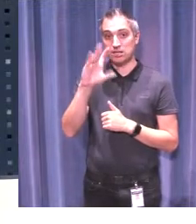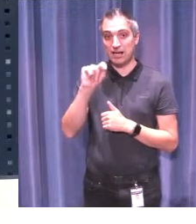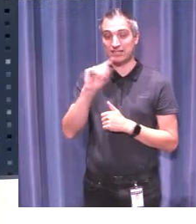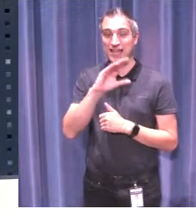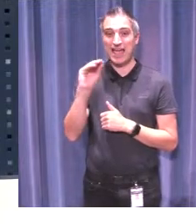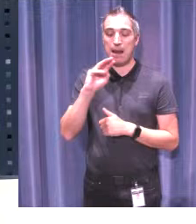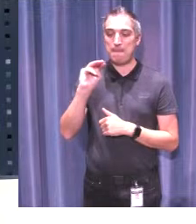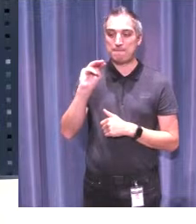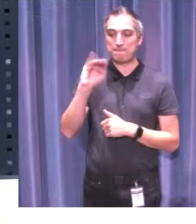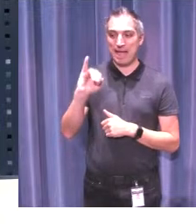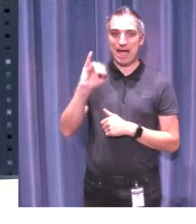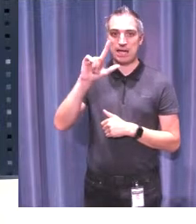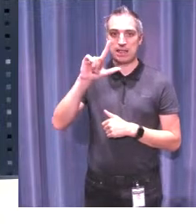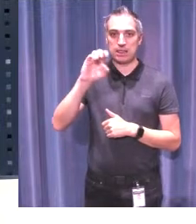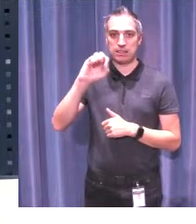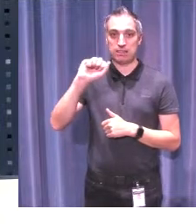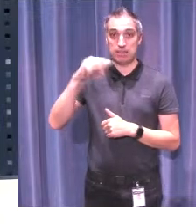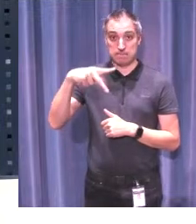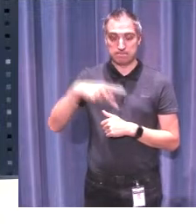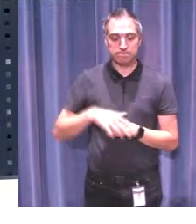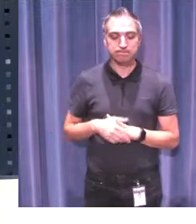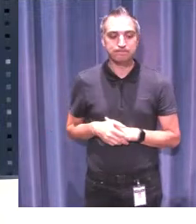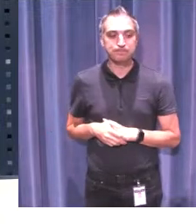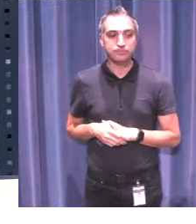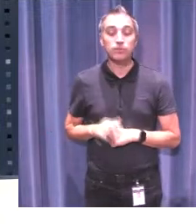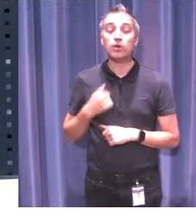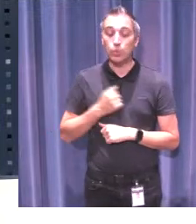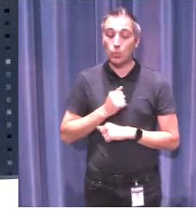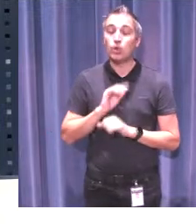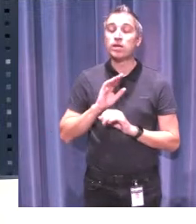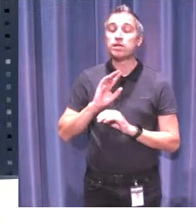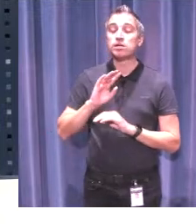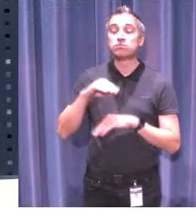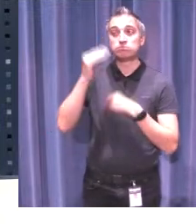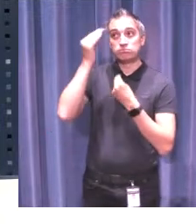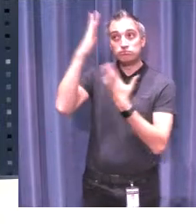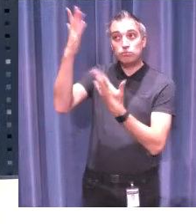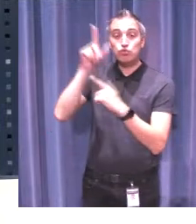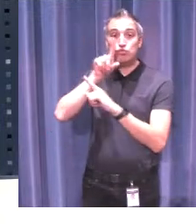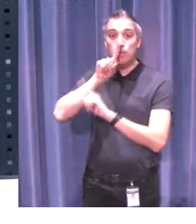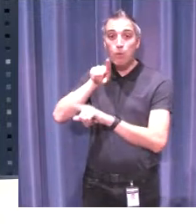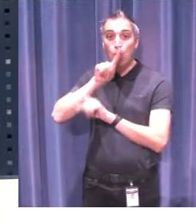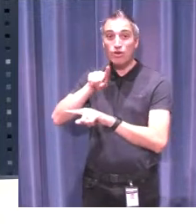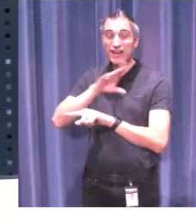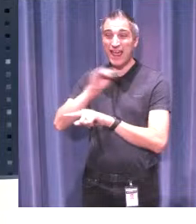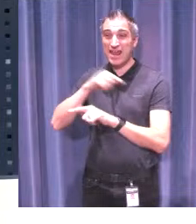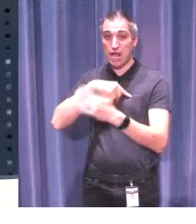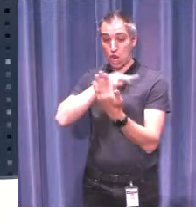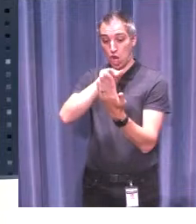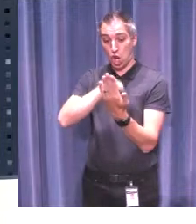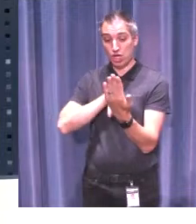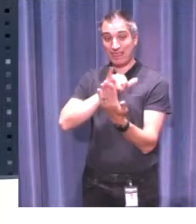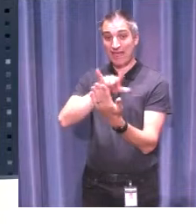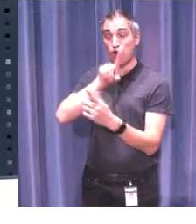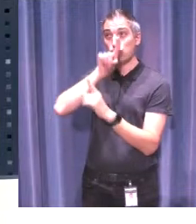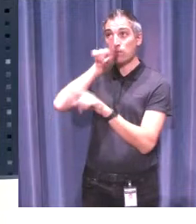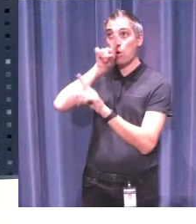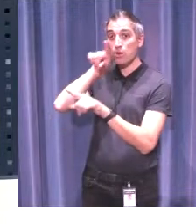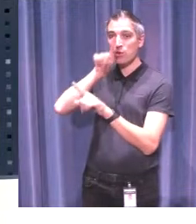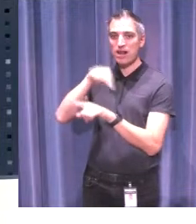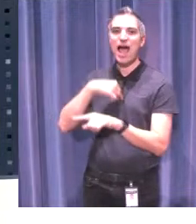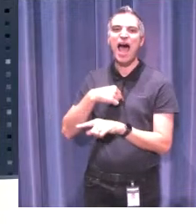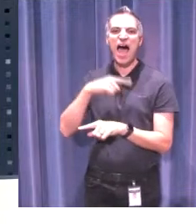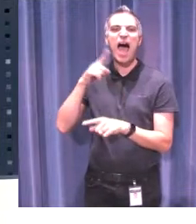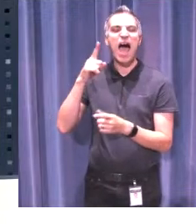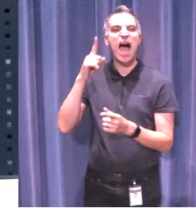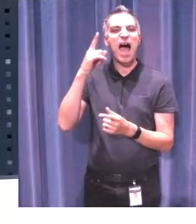MyLeap. We submitted some reporting on that just in looking at that reporting, I expect that to change